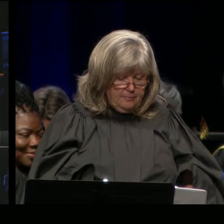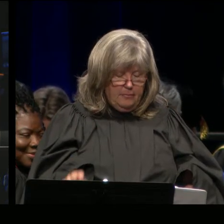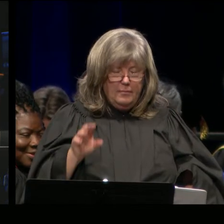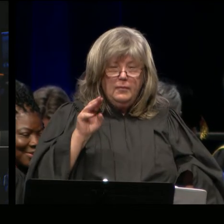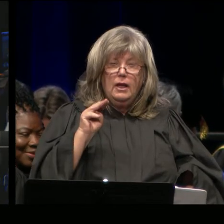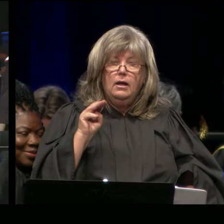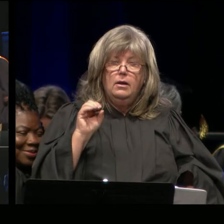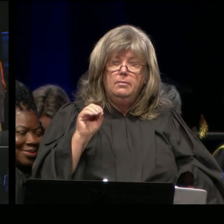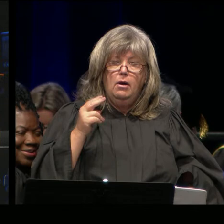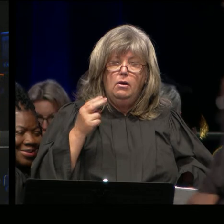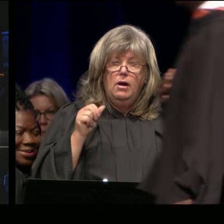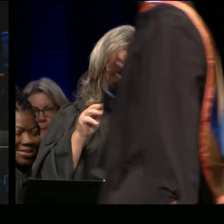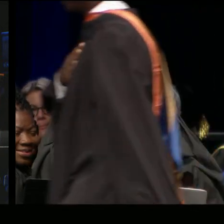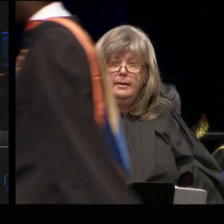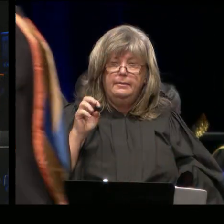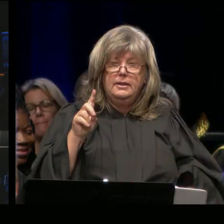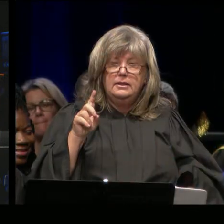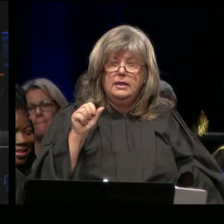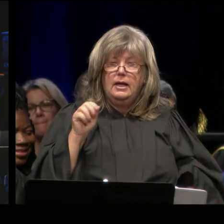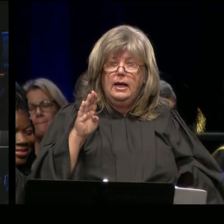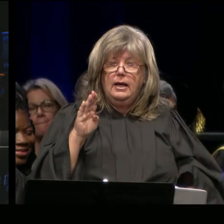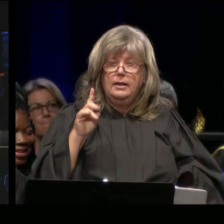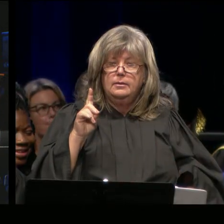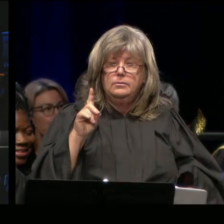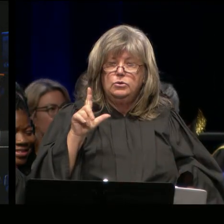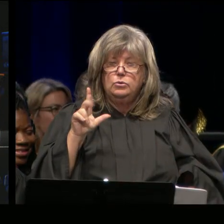Muhammad Abdullahi.